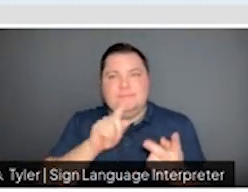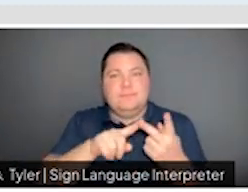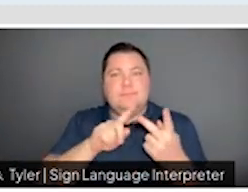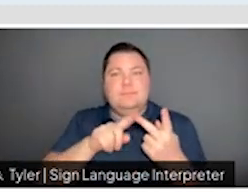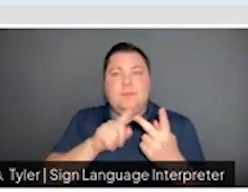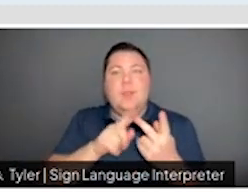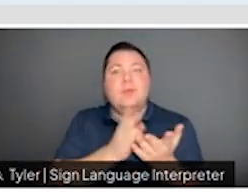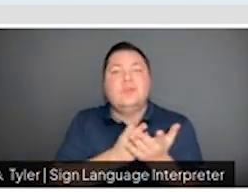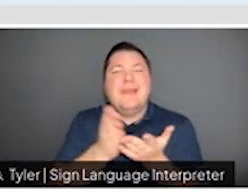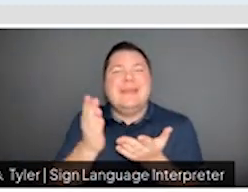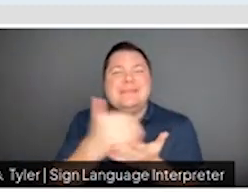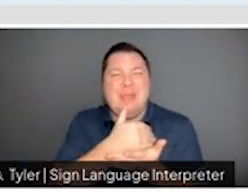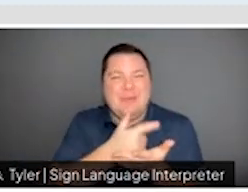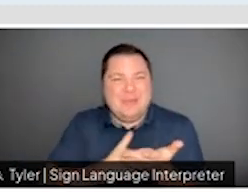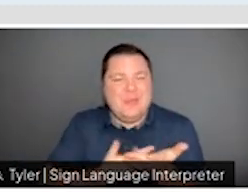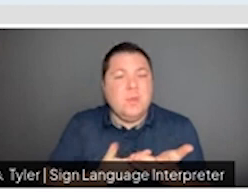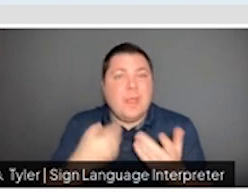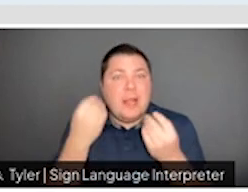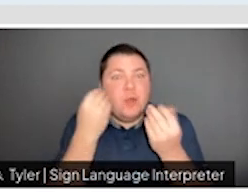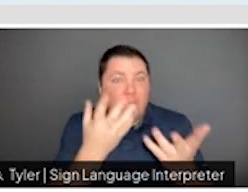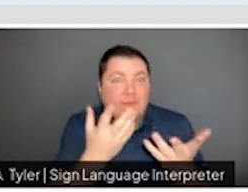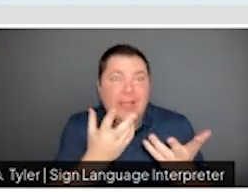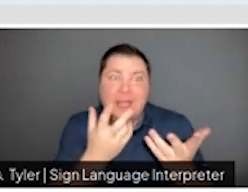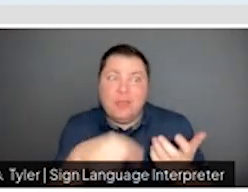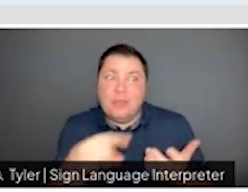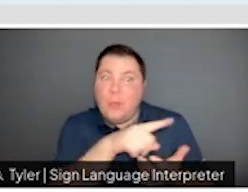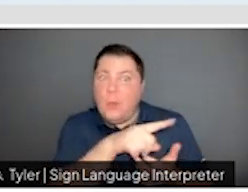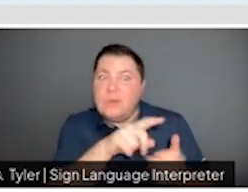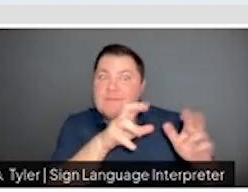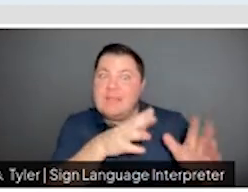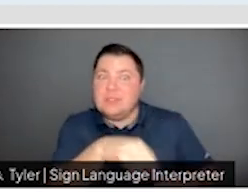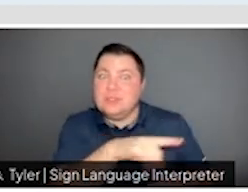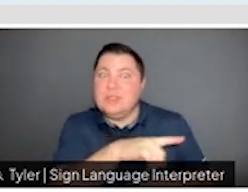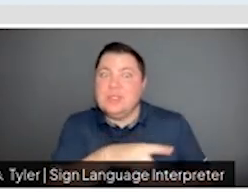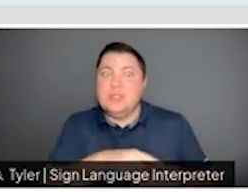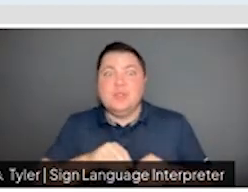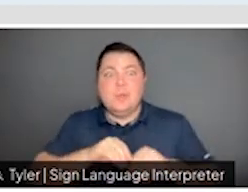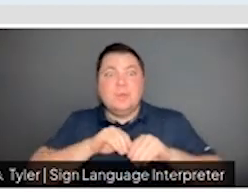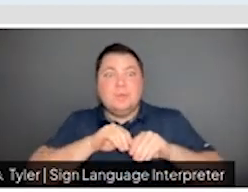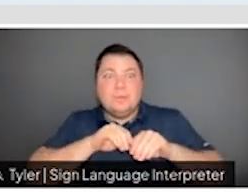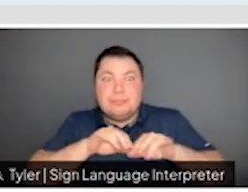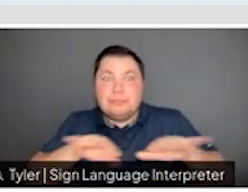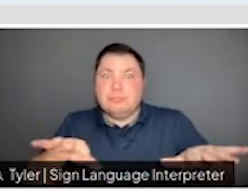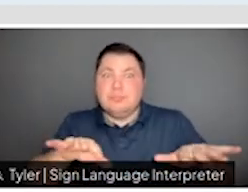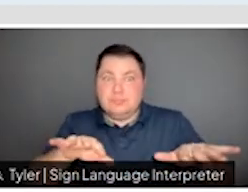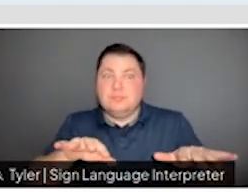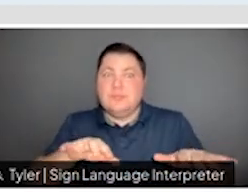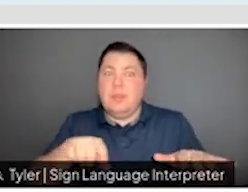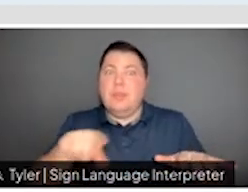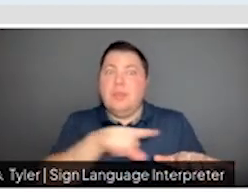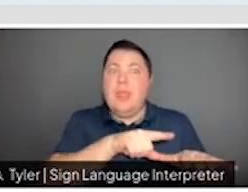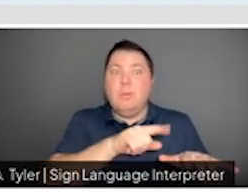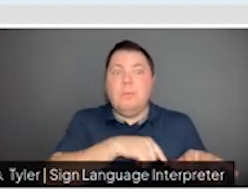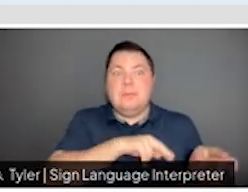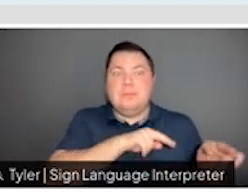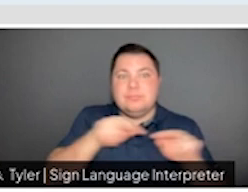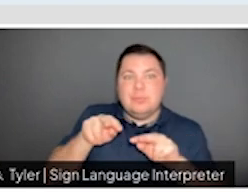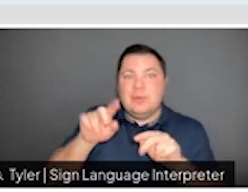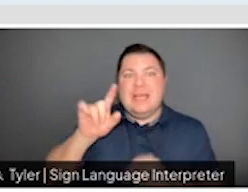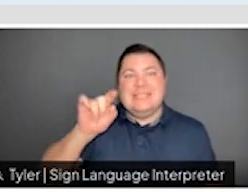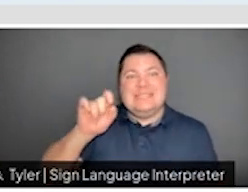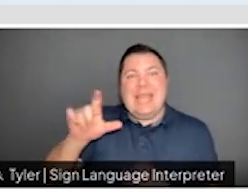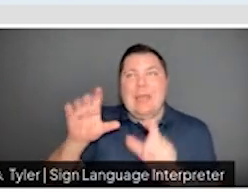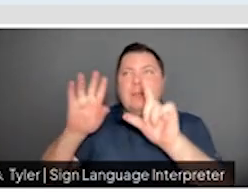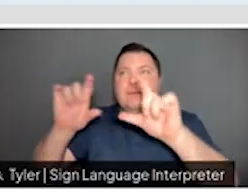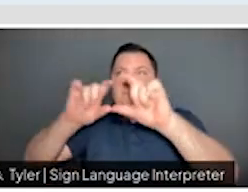allows you to notify holders in real time as you release a distribution, and your holders will then be redirected to a tab that houses and